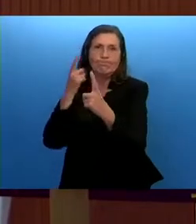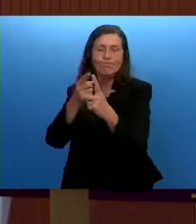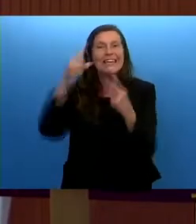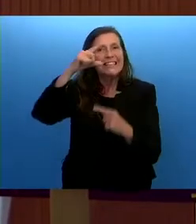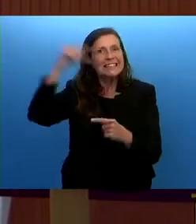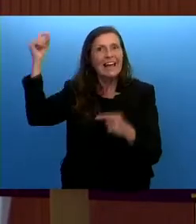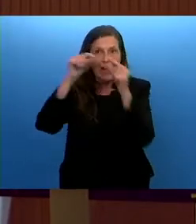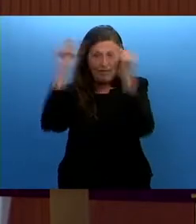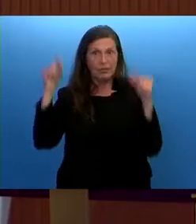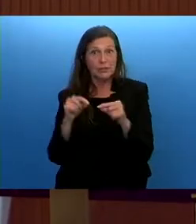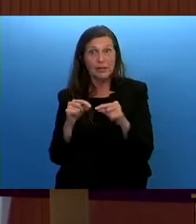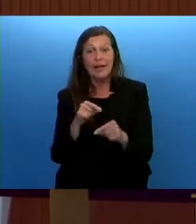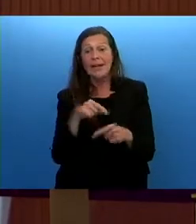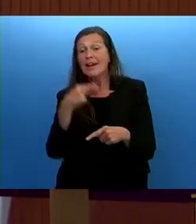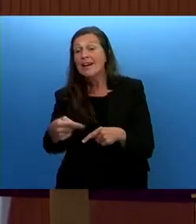Framework by 2030.